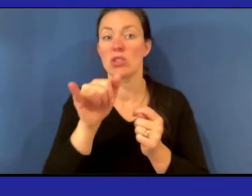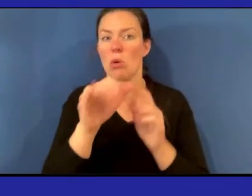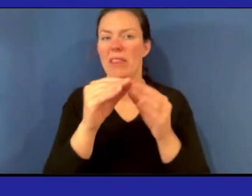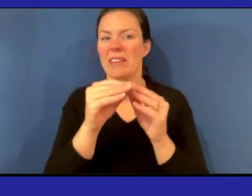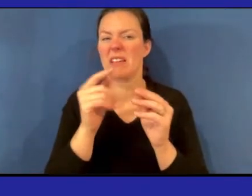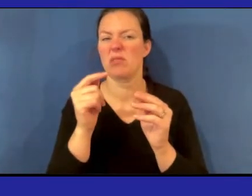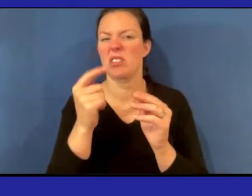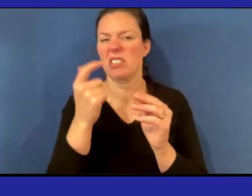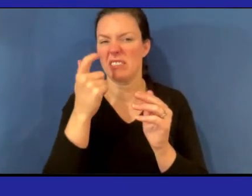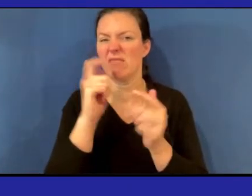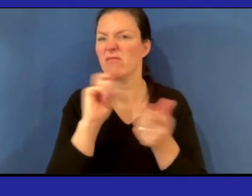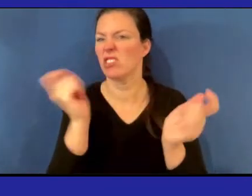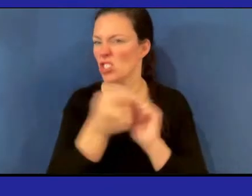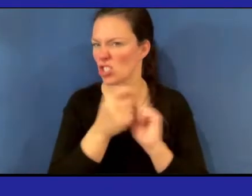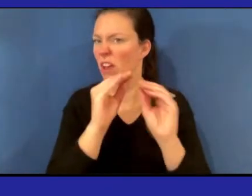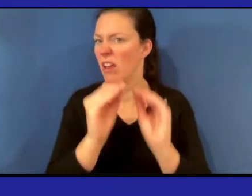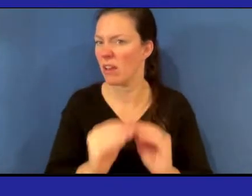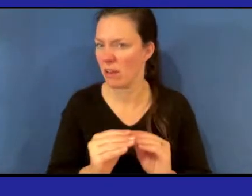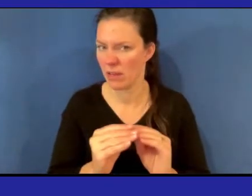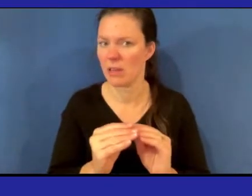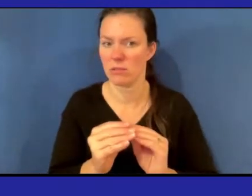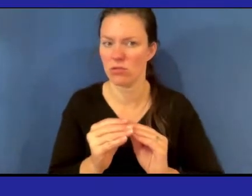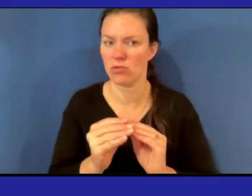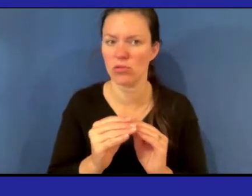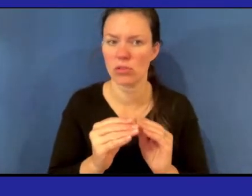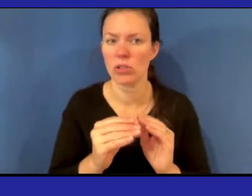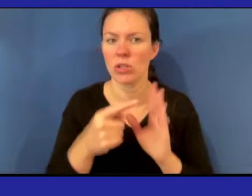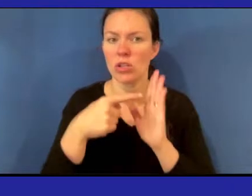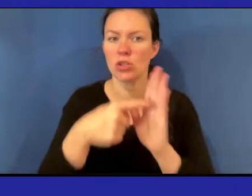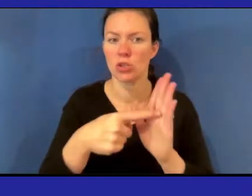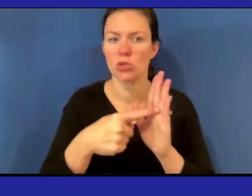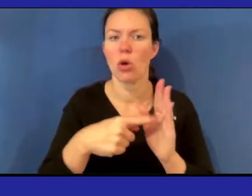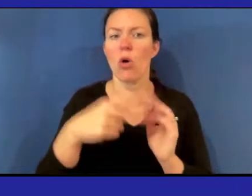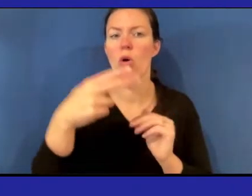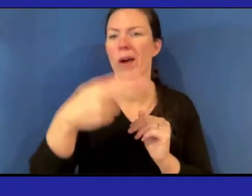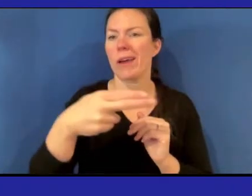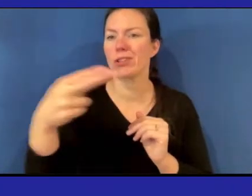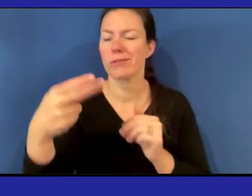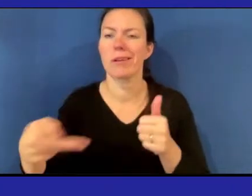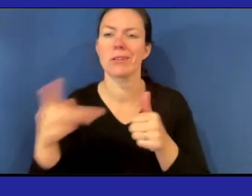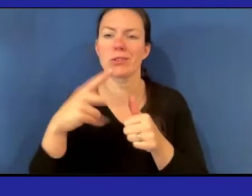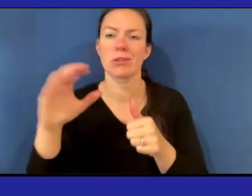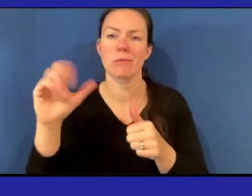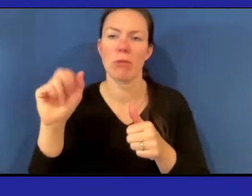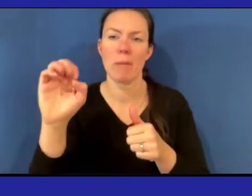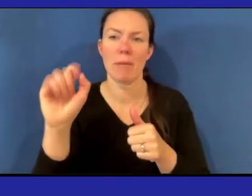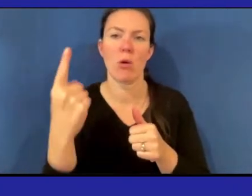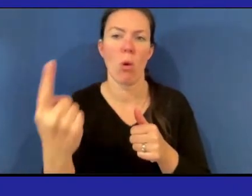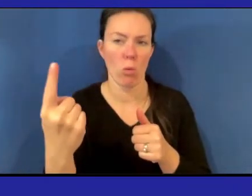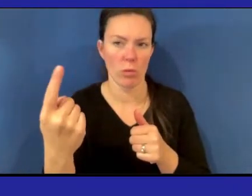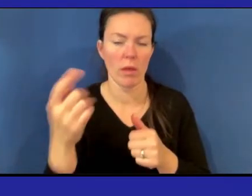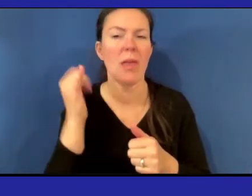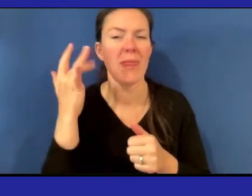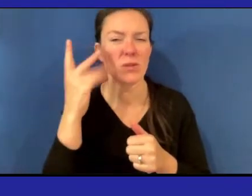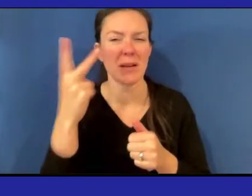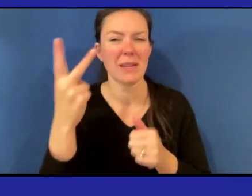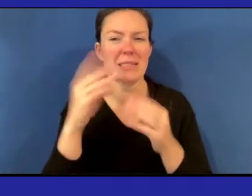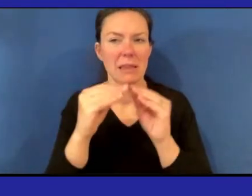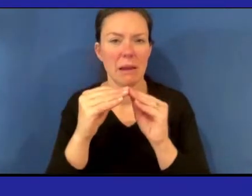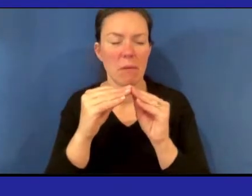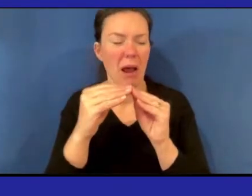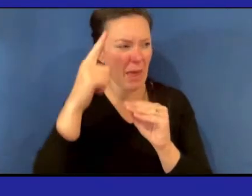be amongst patients impaneled to H&H primary care. And so that's why it's jumped up from, I think it was in the